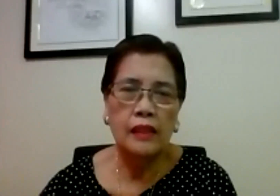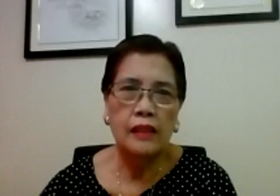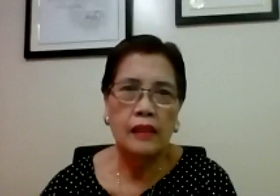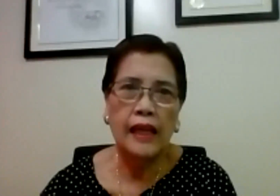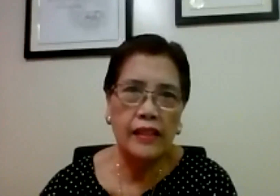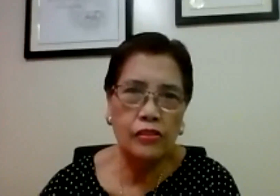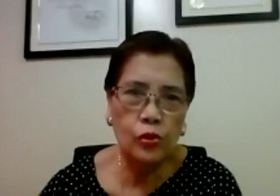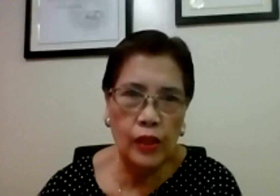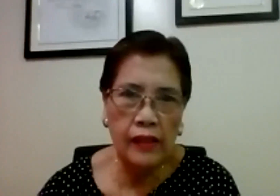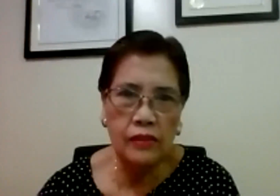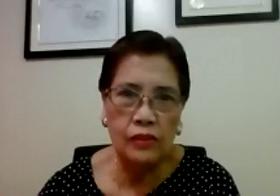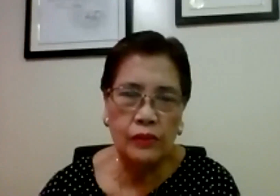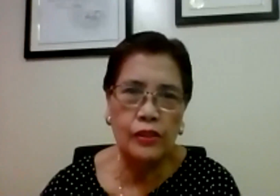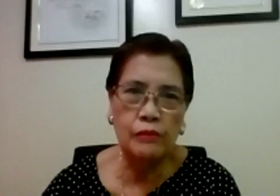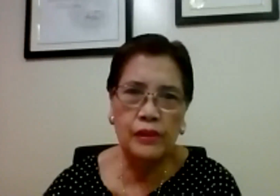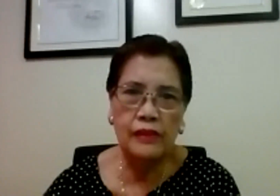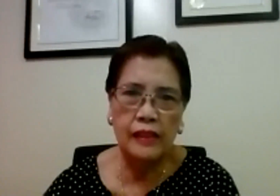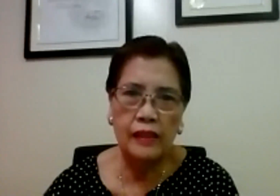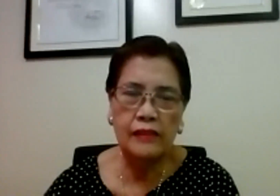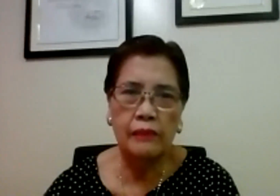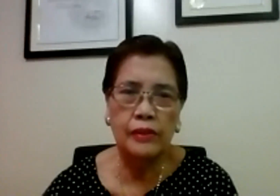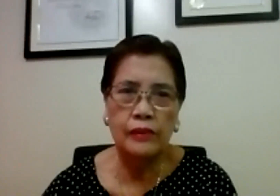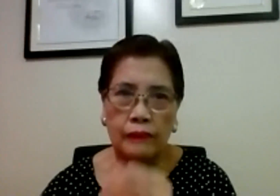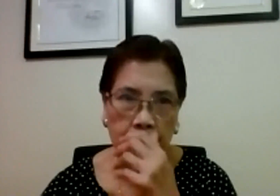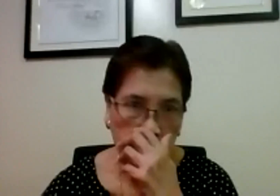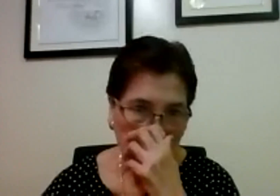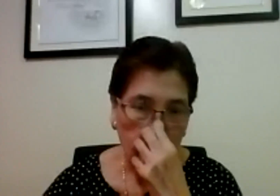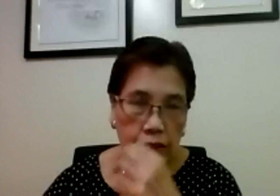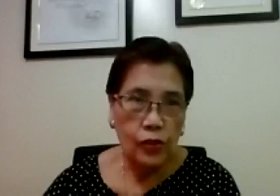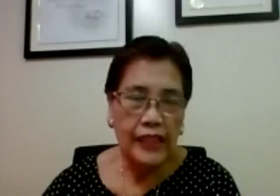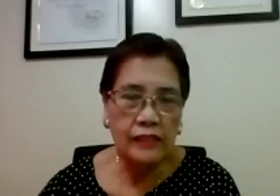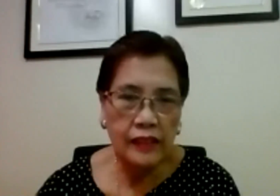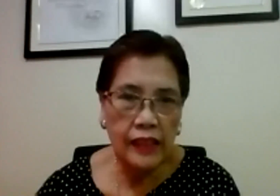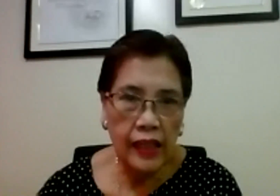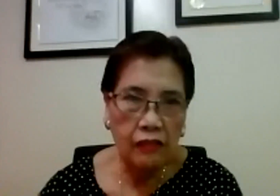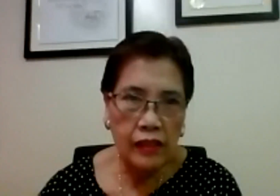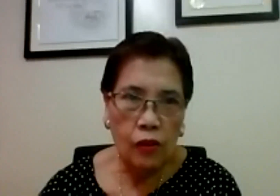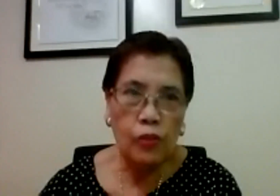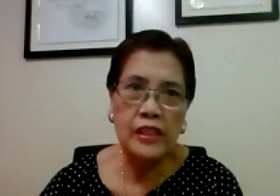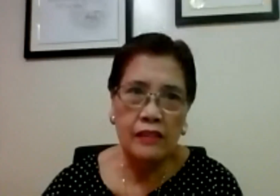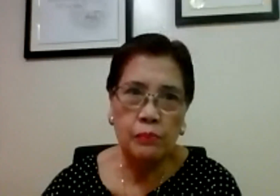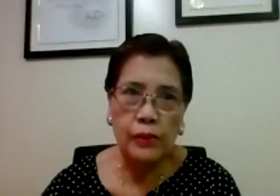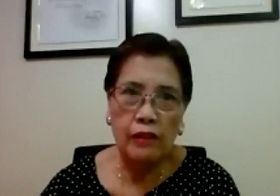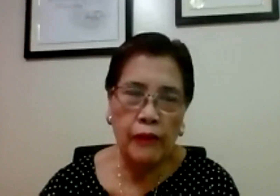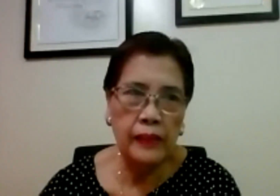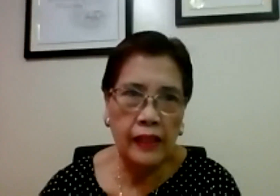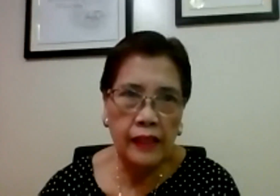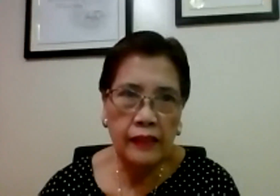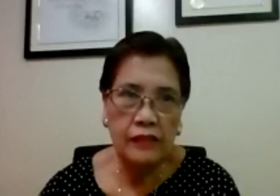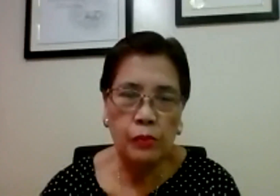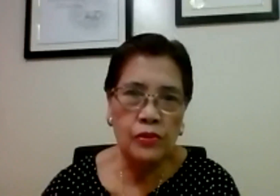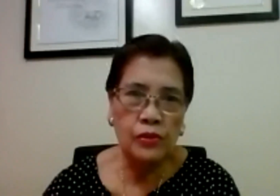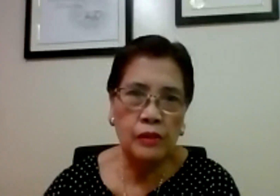the college students of the university this afternoon. So yesterday, our audience for the